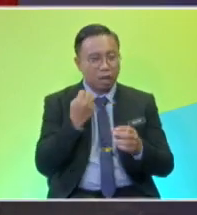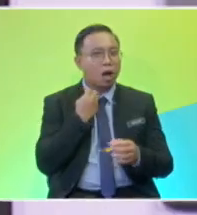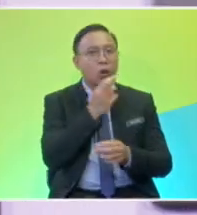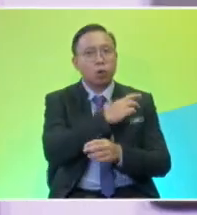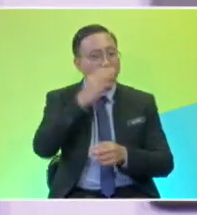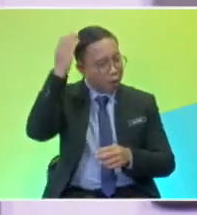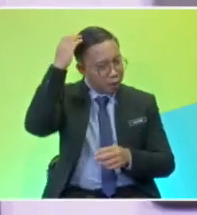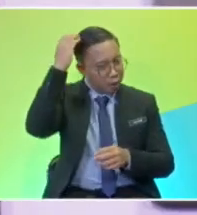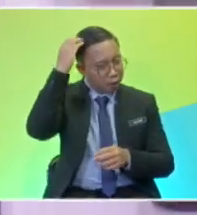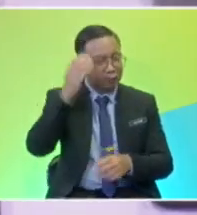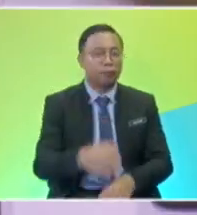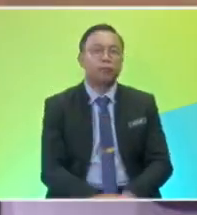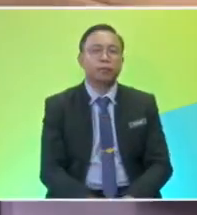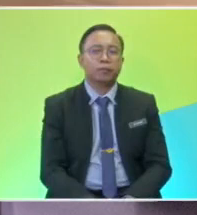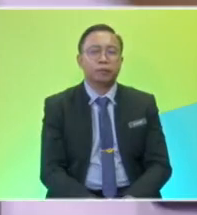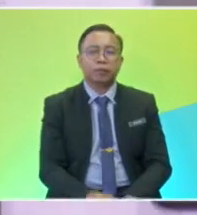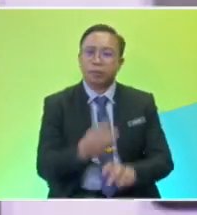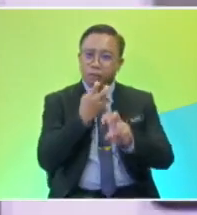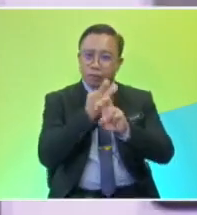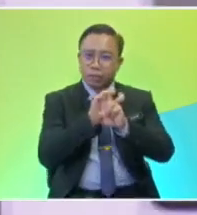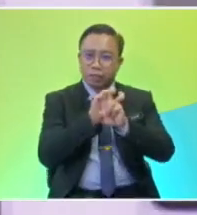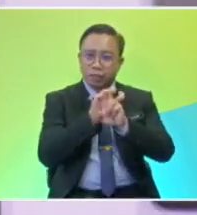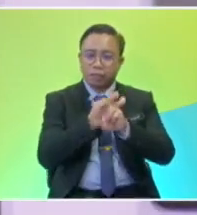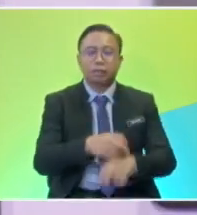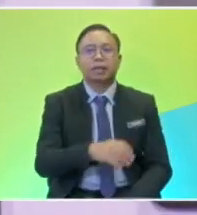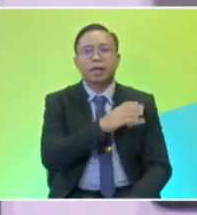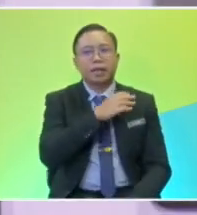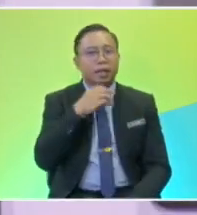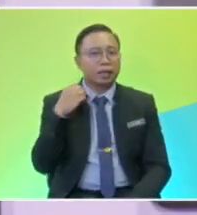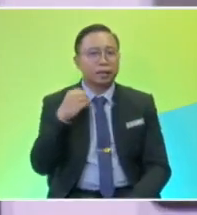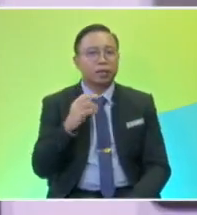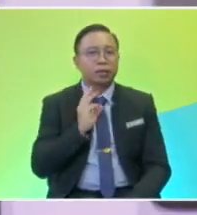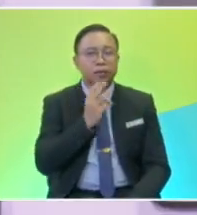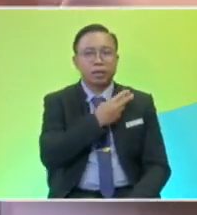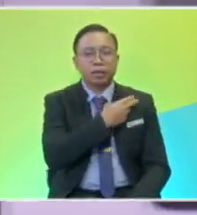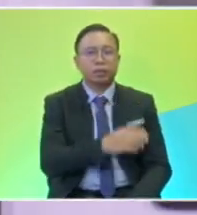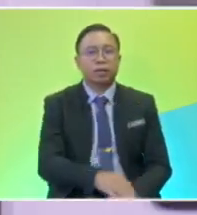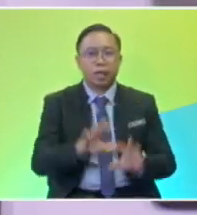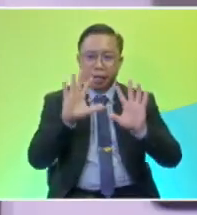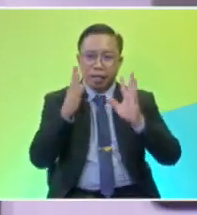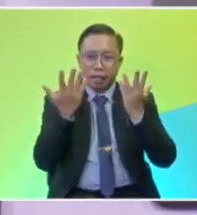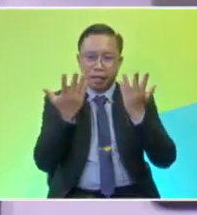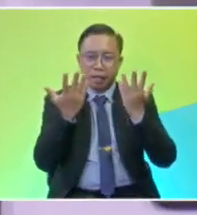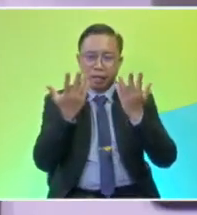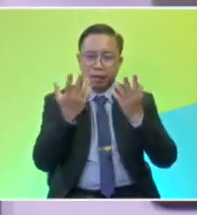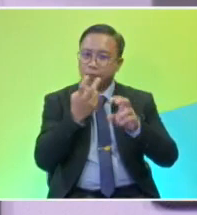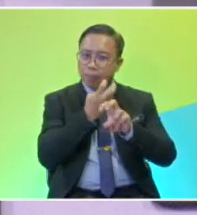brain and all, right? Very good. That is skull. And then we have hand bone.